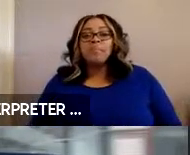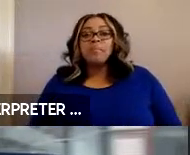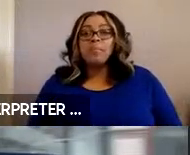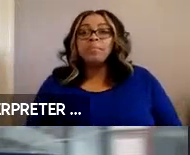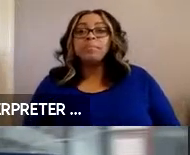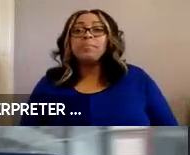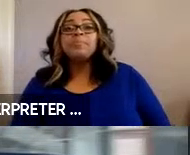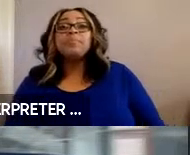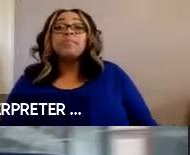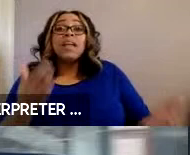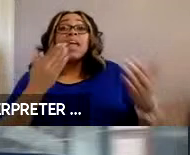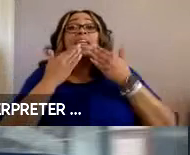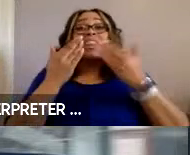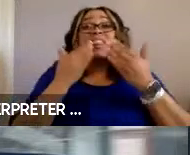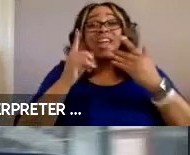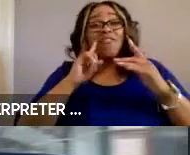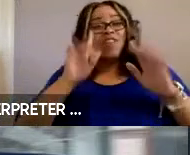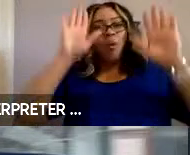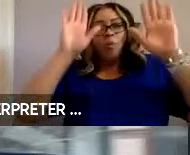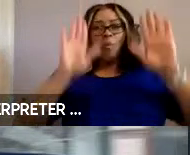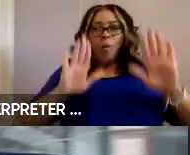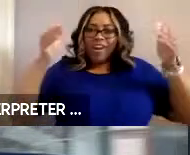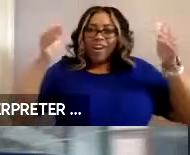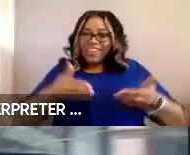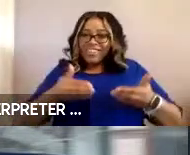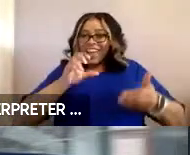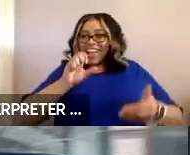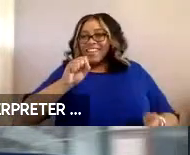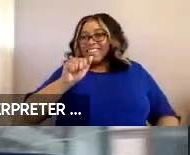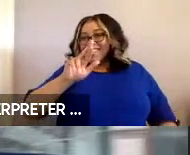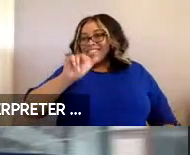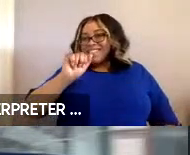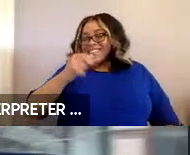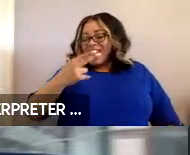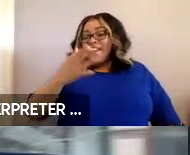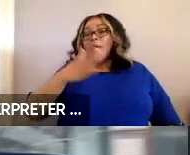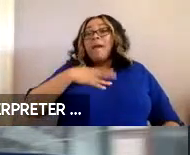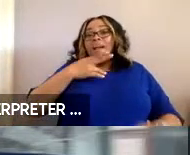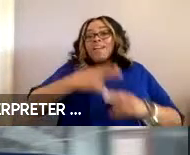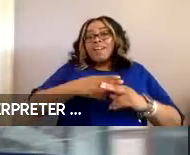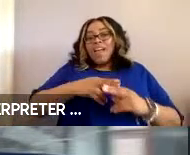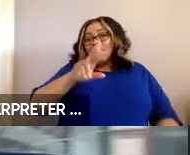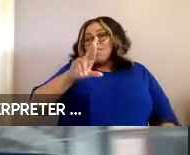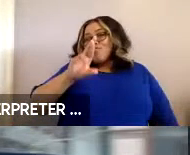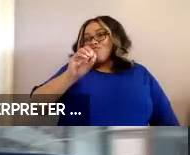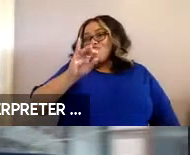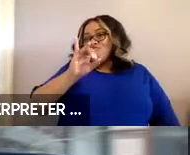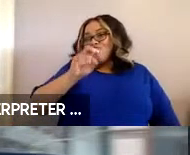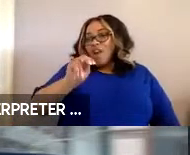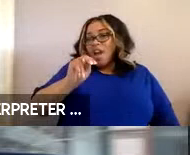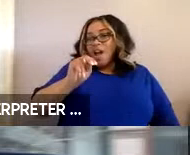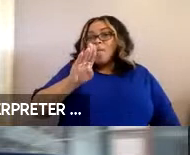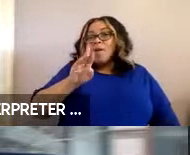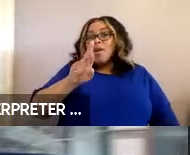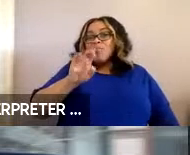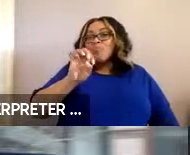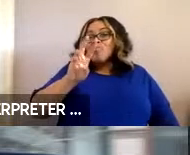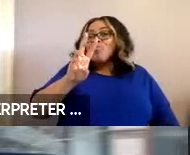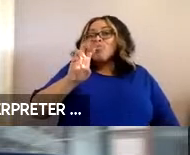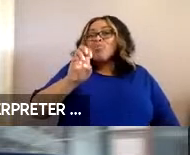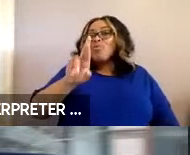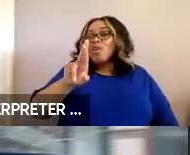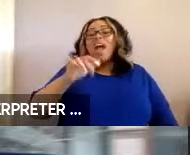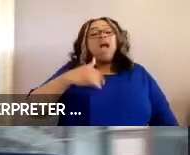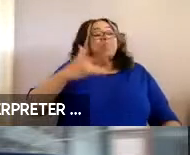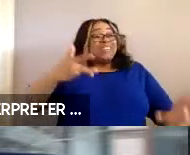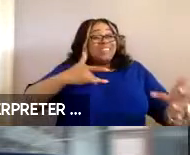Thank you. And thank you for that awesome introduction, Sarah. Again, my name is Robin Brewer, and I am excited to be here